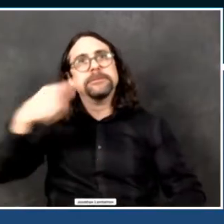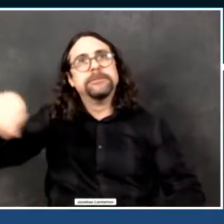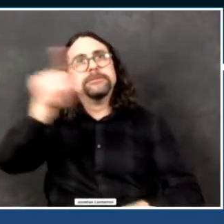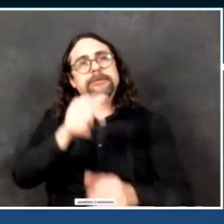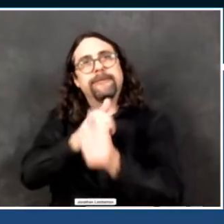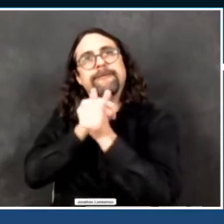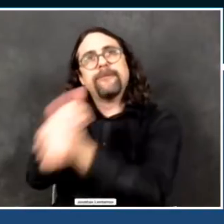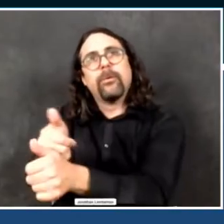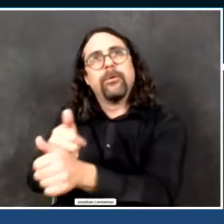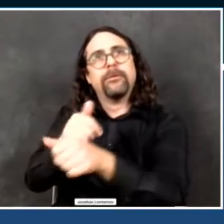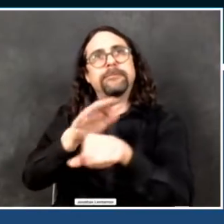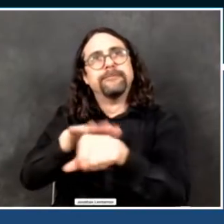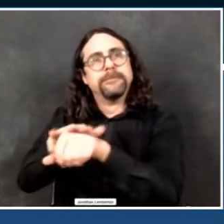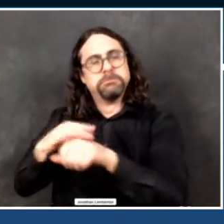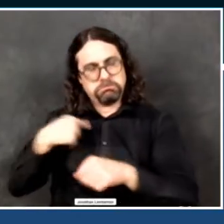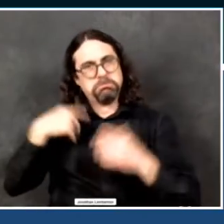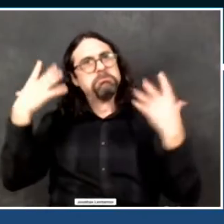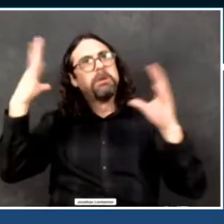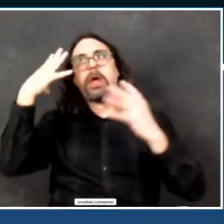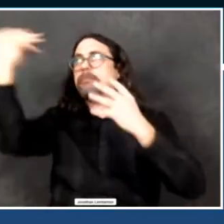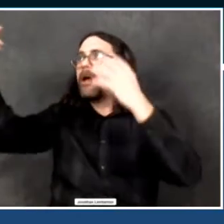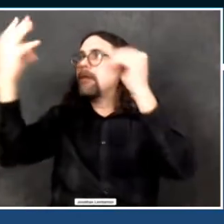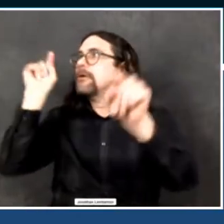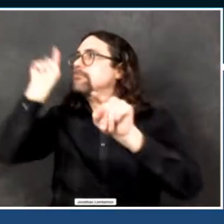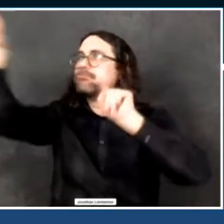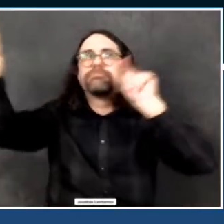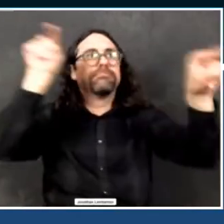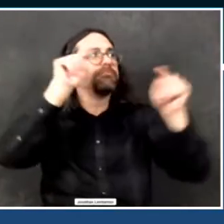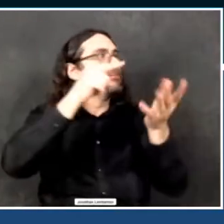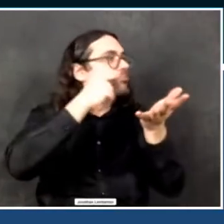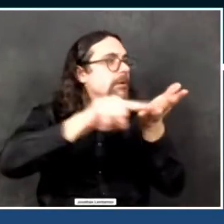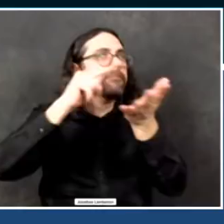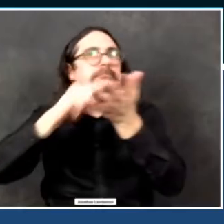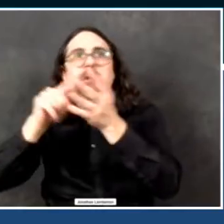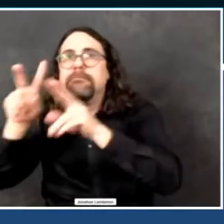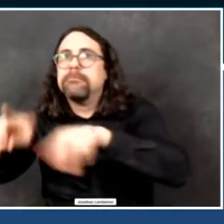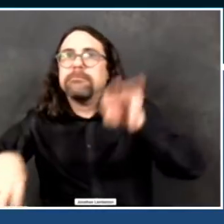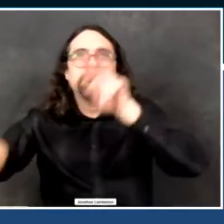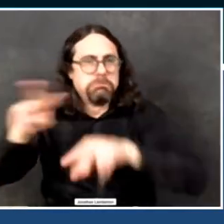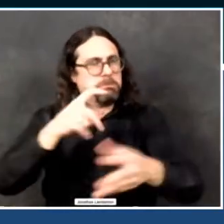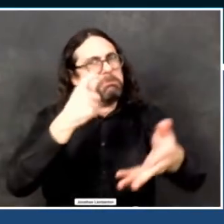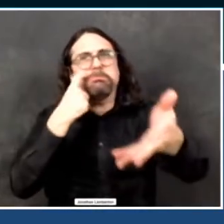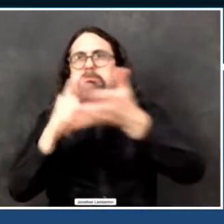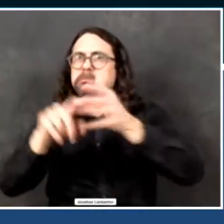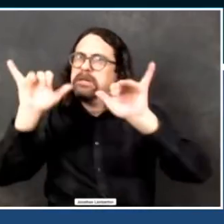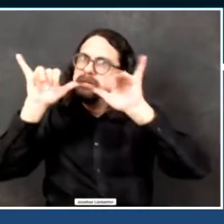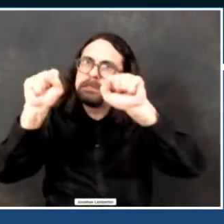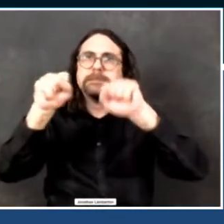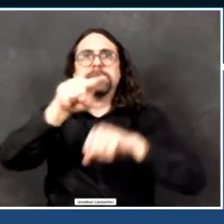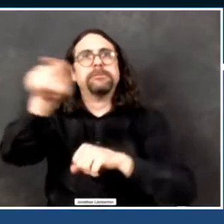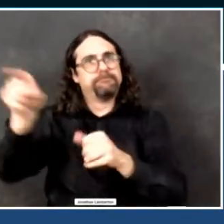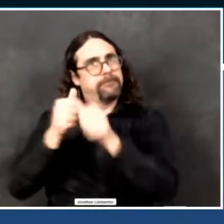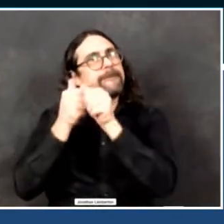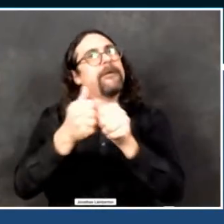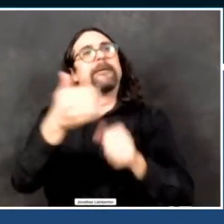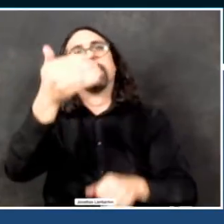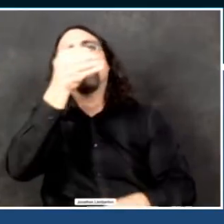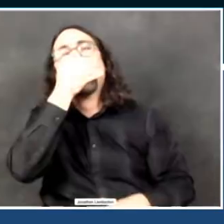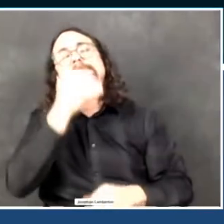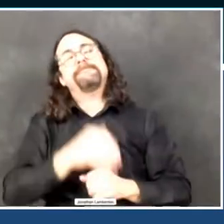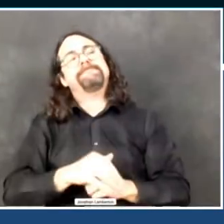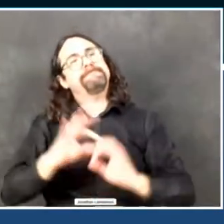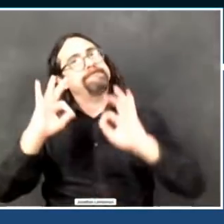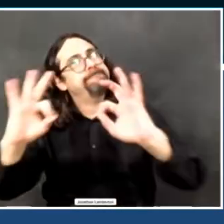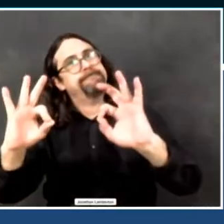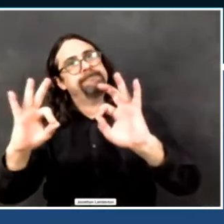thing. Tremendous follow through on the guidance. So thank you. I want to add to the instructions we're giving.